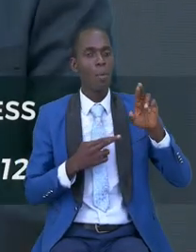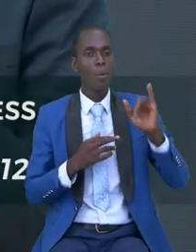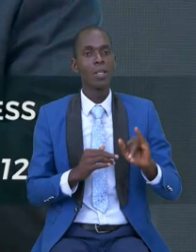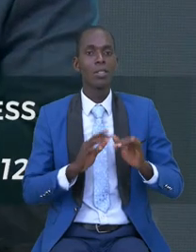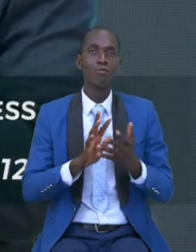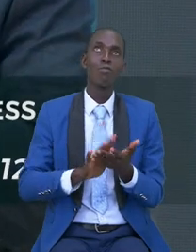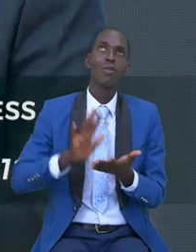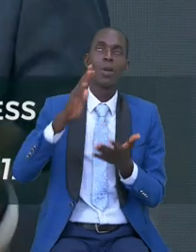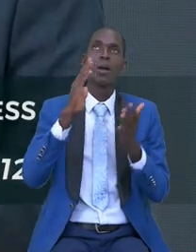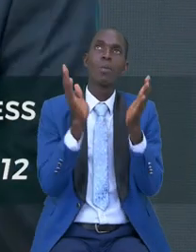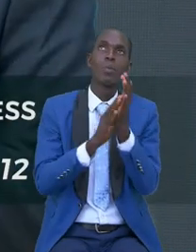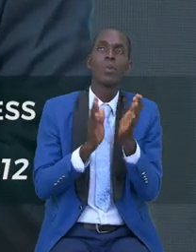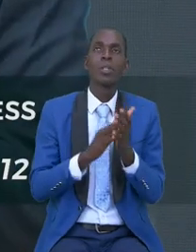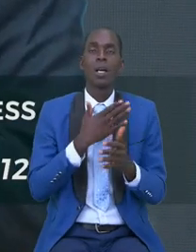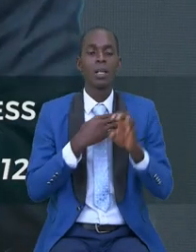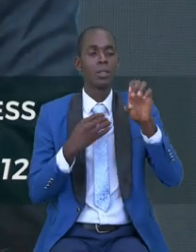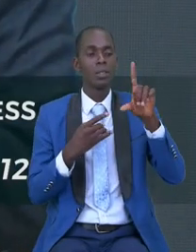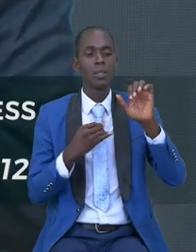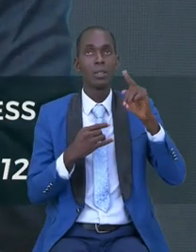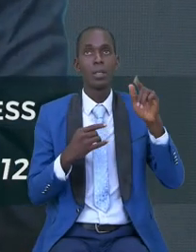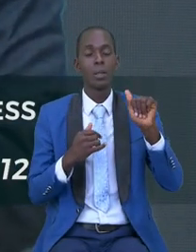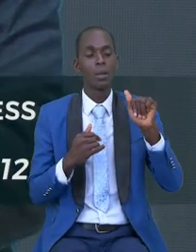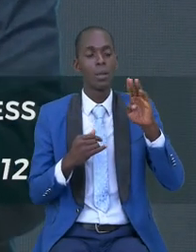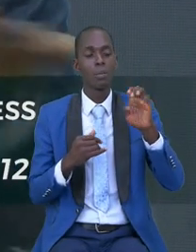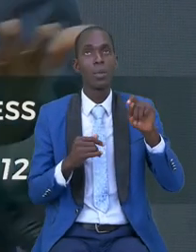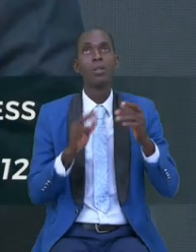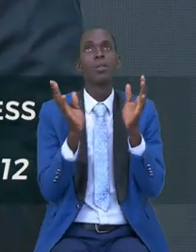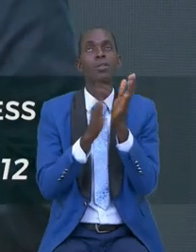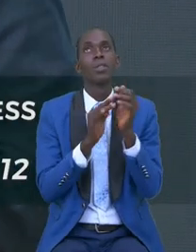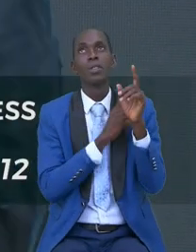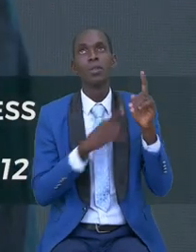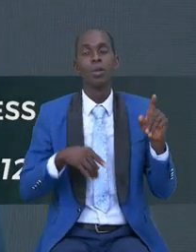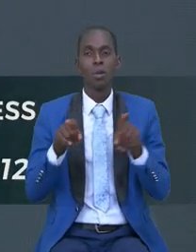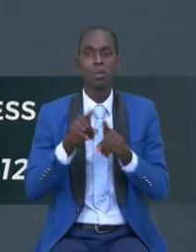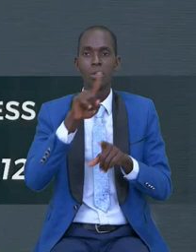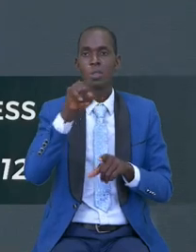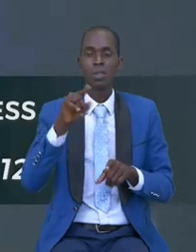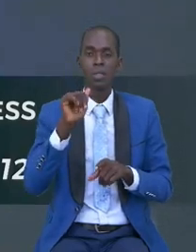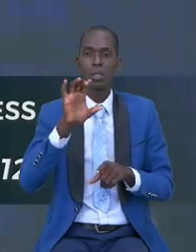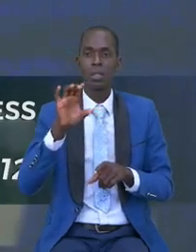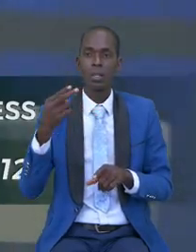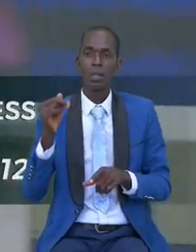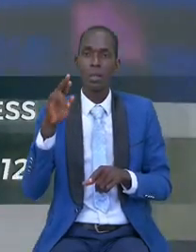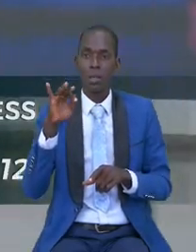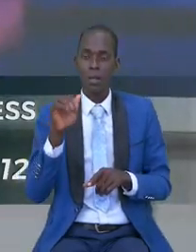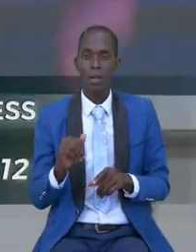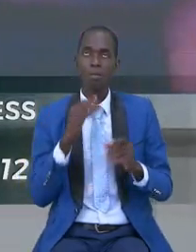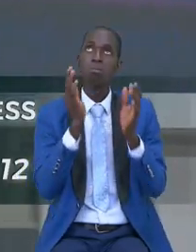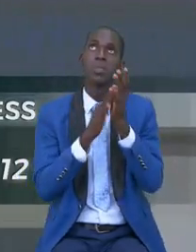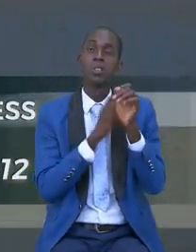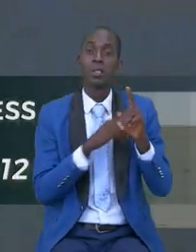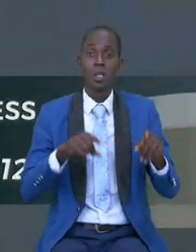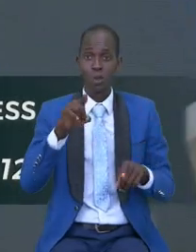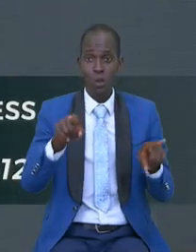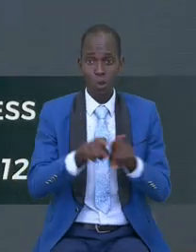and Elizabeth glorified the Lord, and Zechariah glorified the Lord, and you too today, you